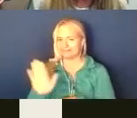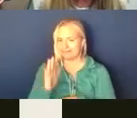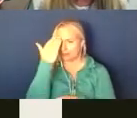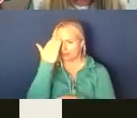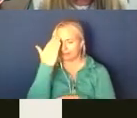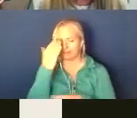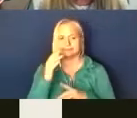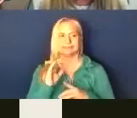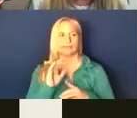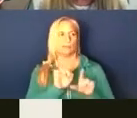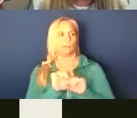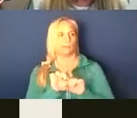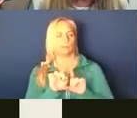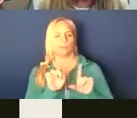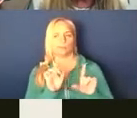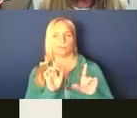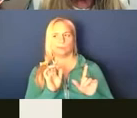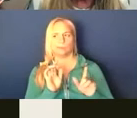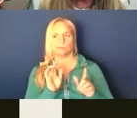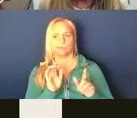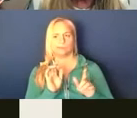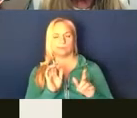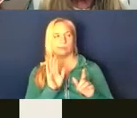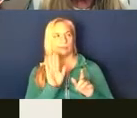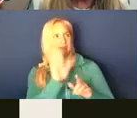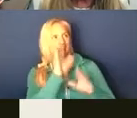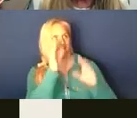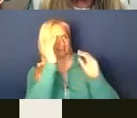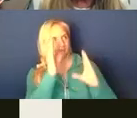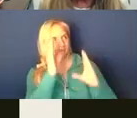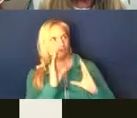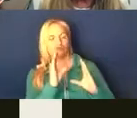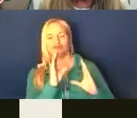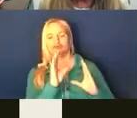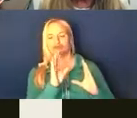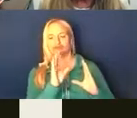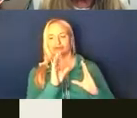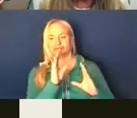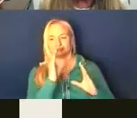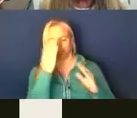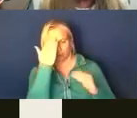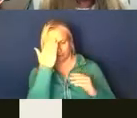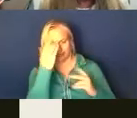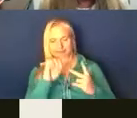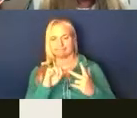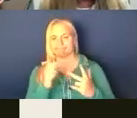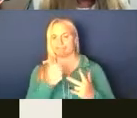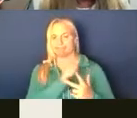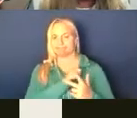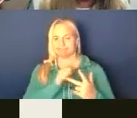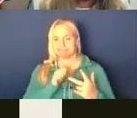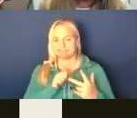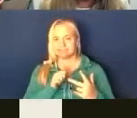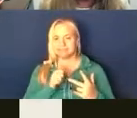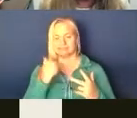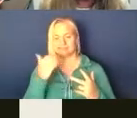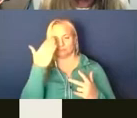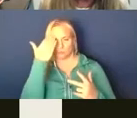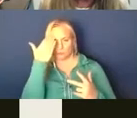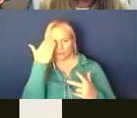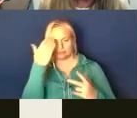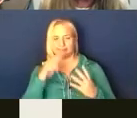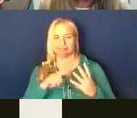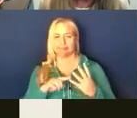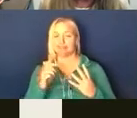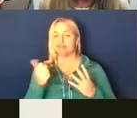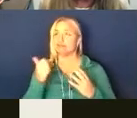also awareness of their teachers and other administrators in the building, and how particular adults